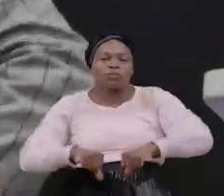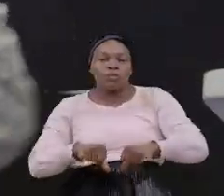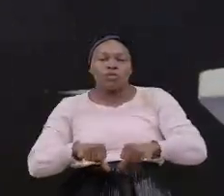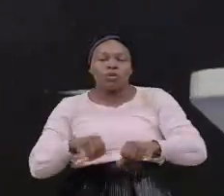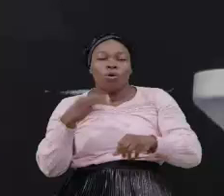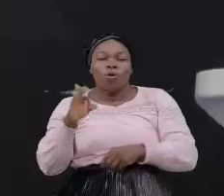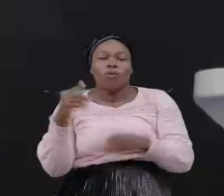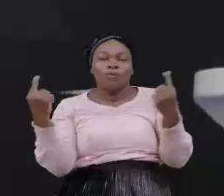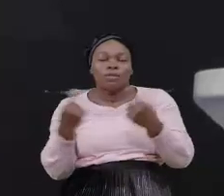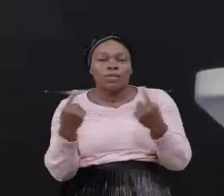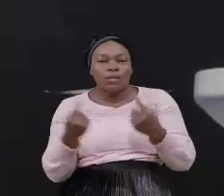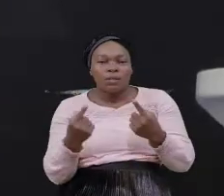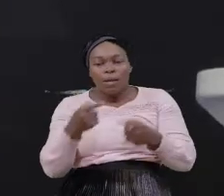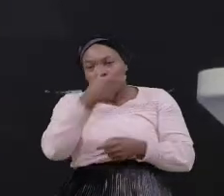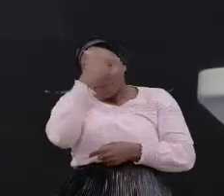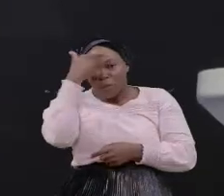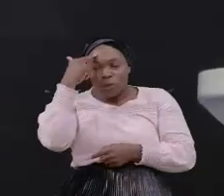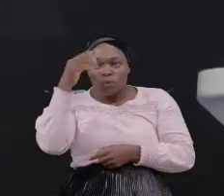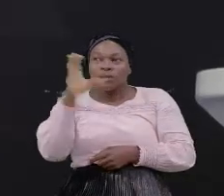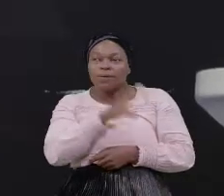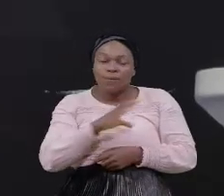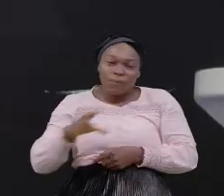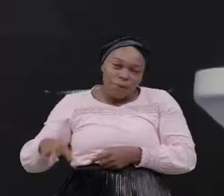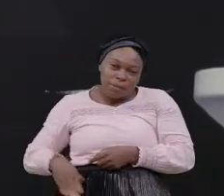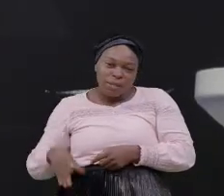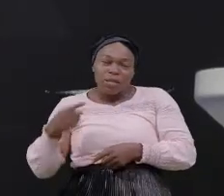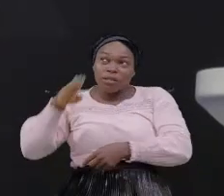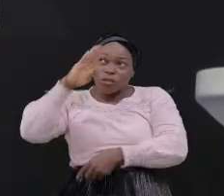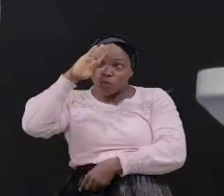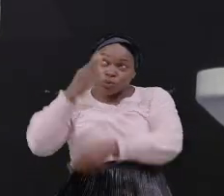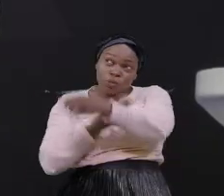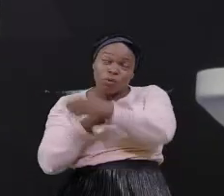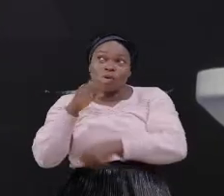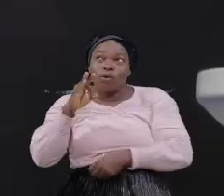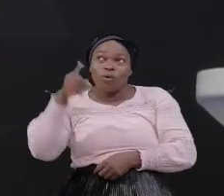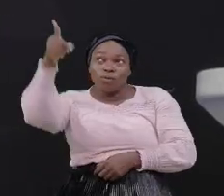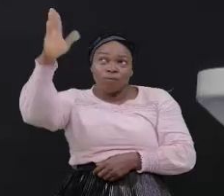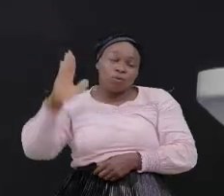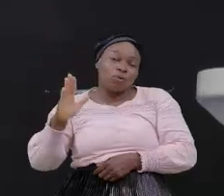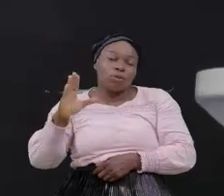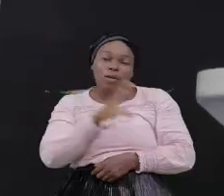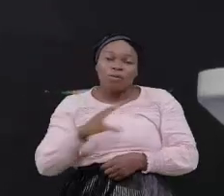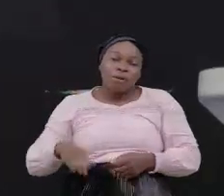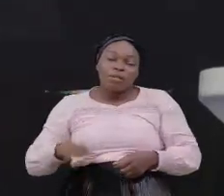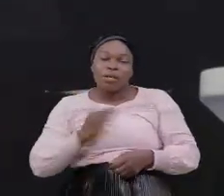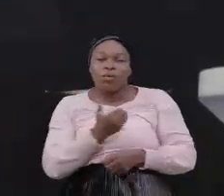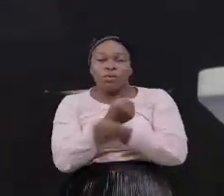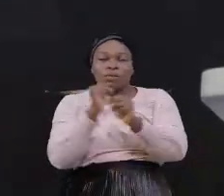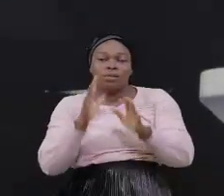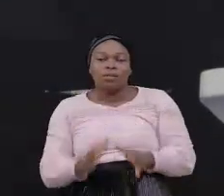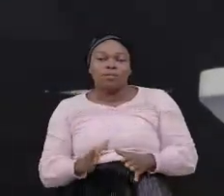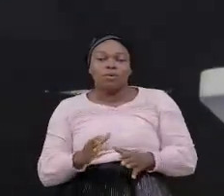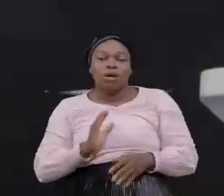Because Christ, the Son of God, Christ our Savior, our Lord,